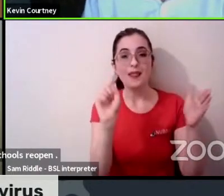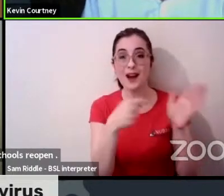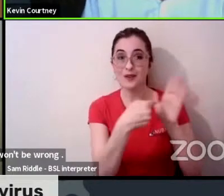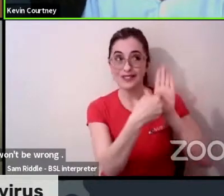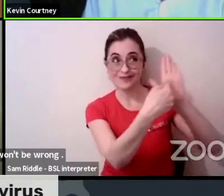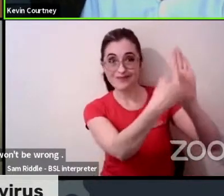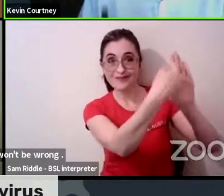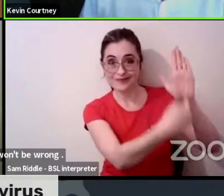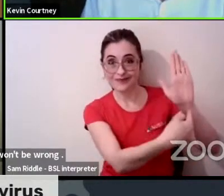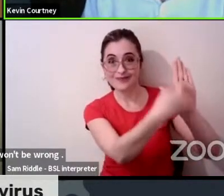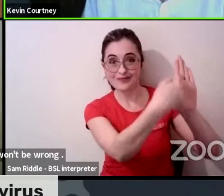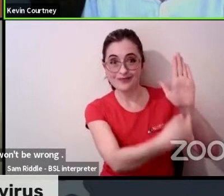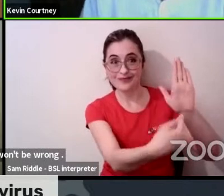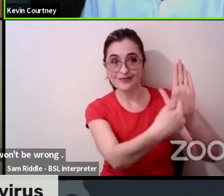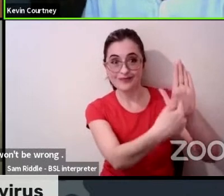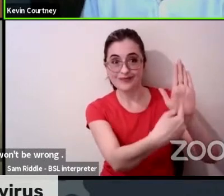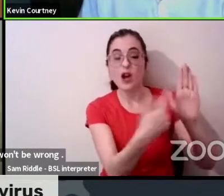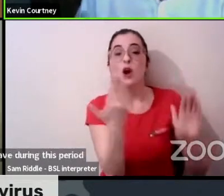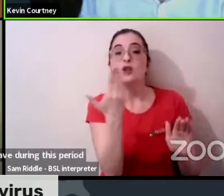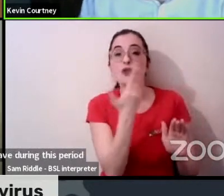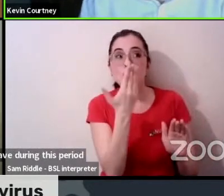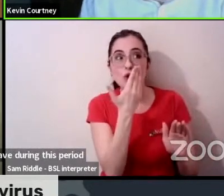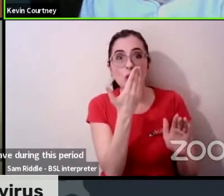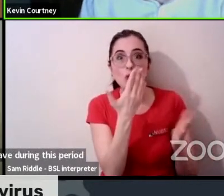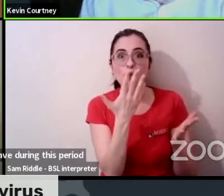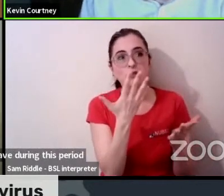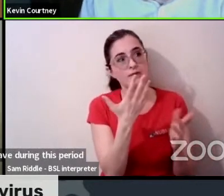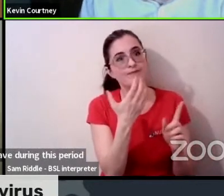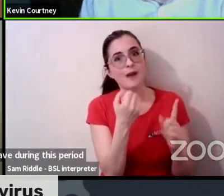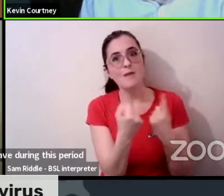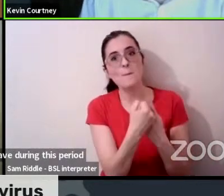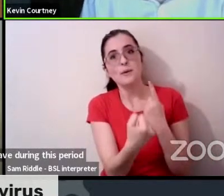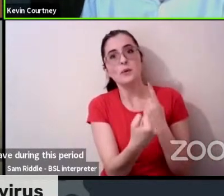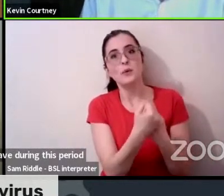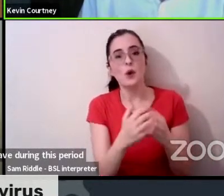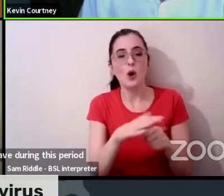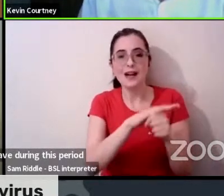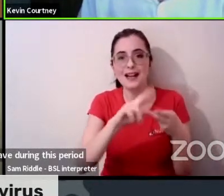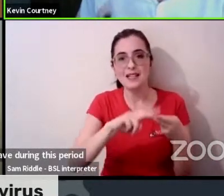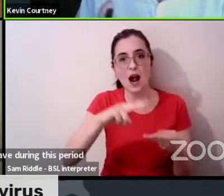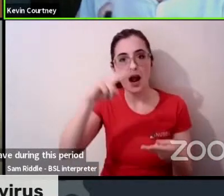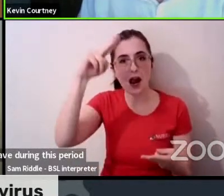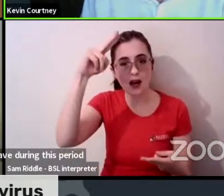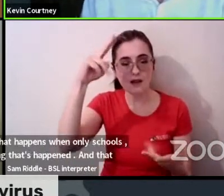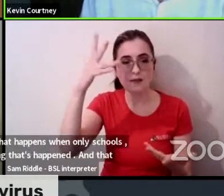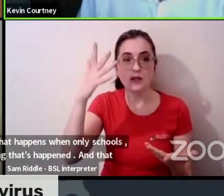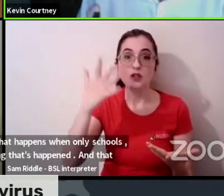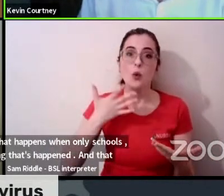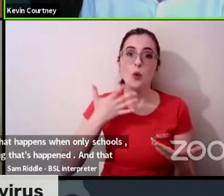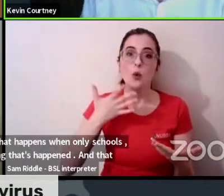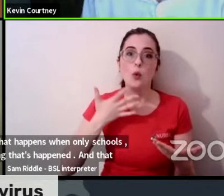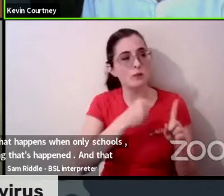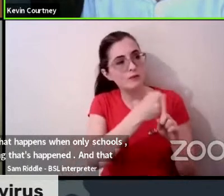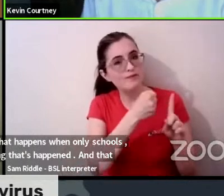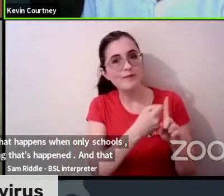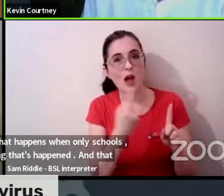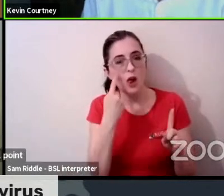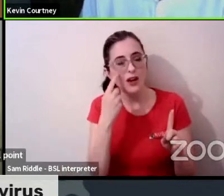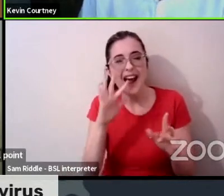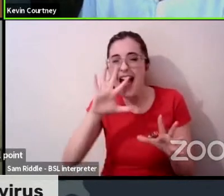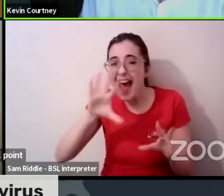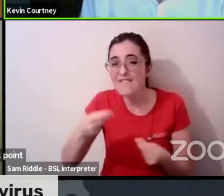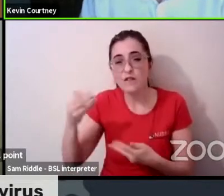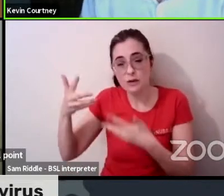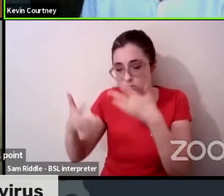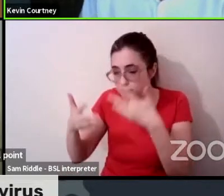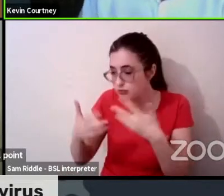the truthfulness of schools contributing to the rise of the cases. So we will want to press to look at every bit of data,